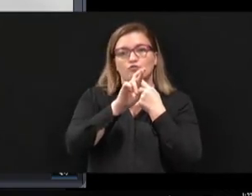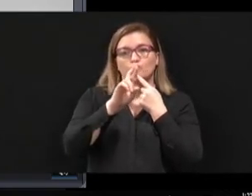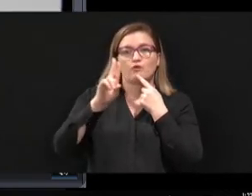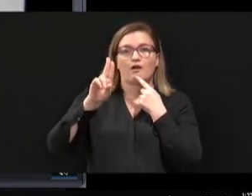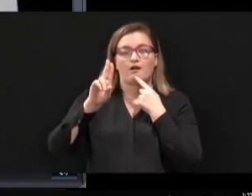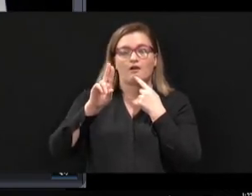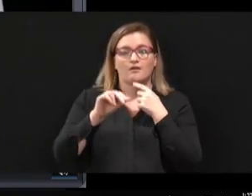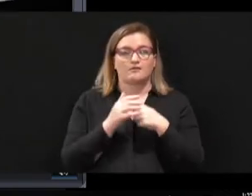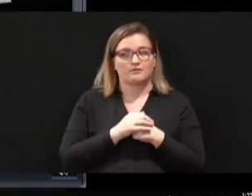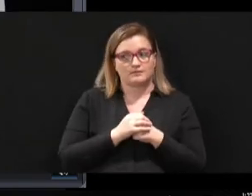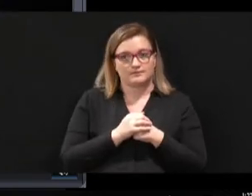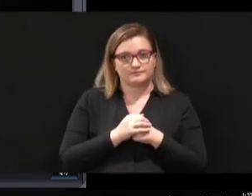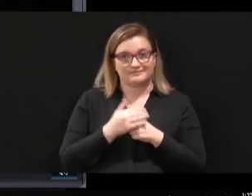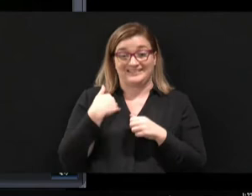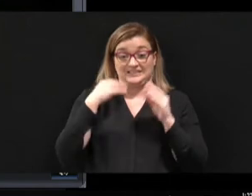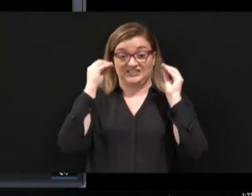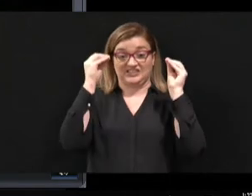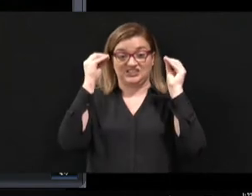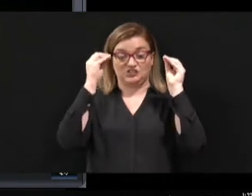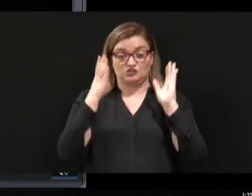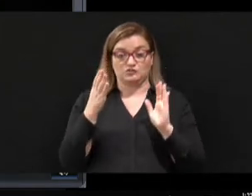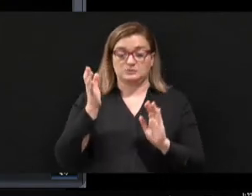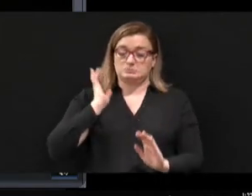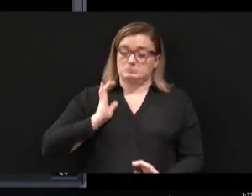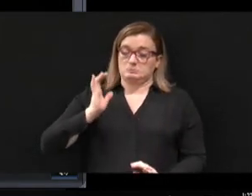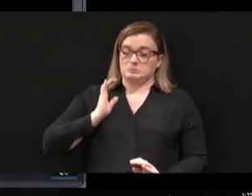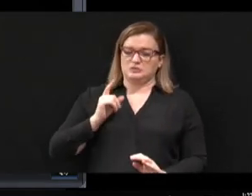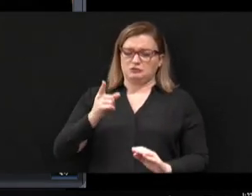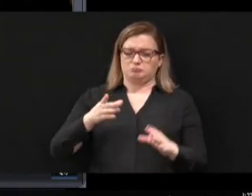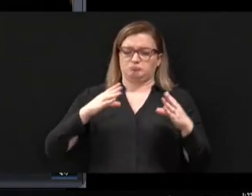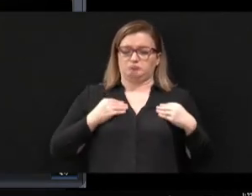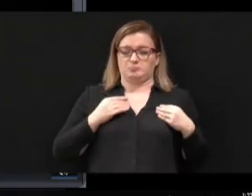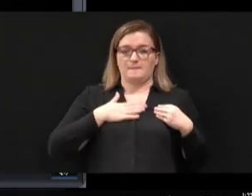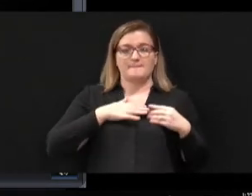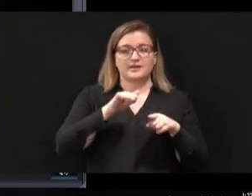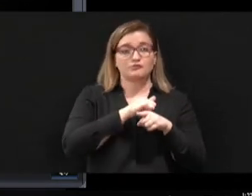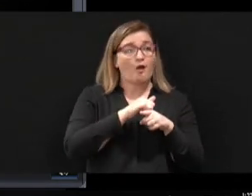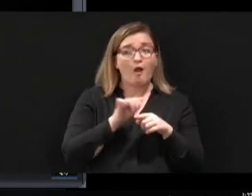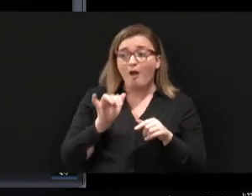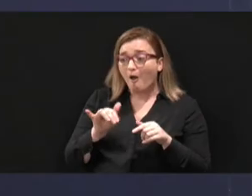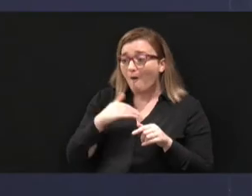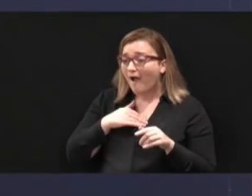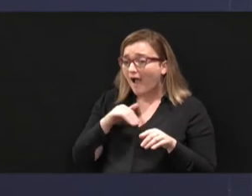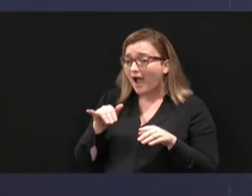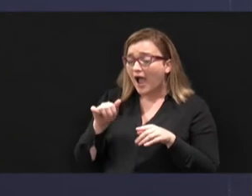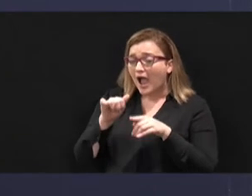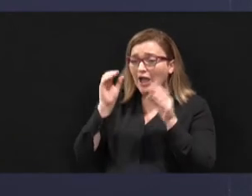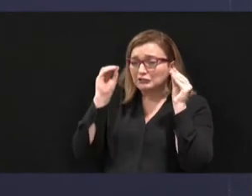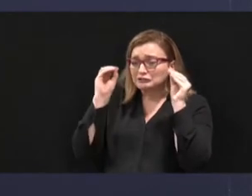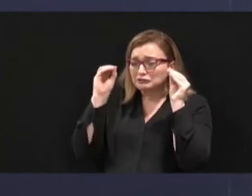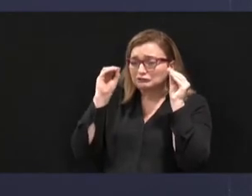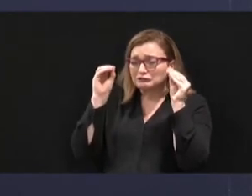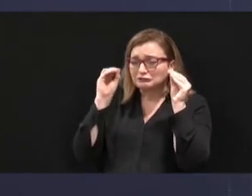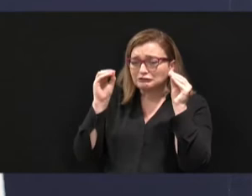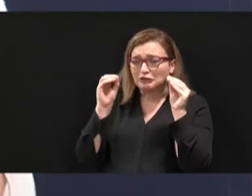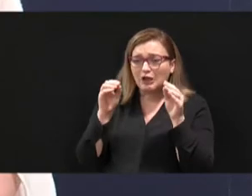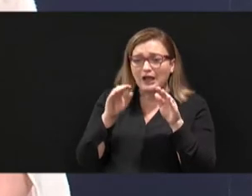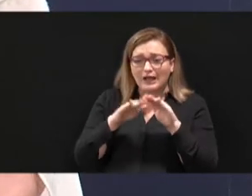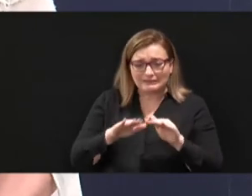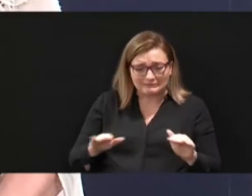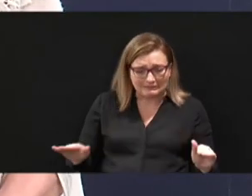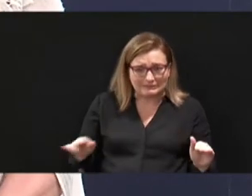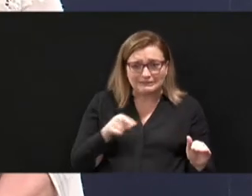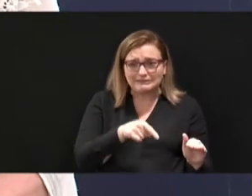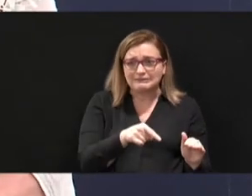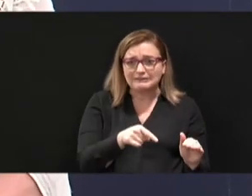I had a teacher years ago taking my training, and she said, oh, I taught first grade and kindergarten all these years, and I've always said, think of all those kids